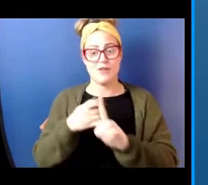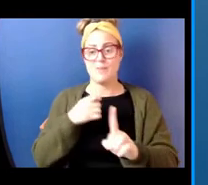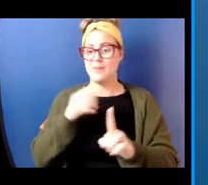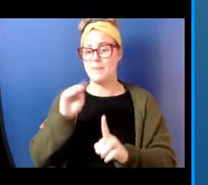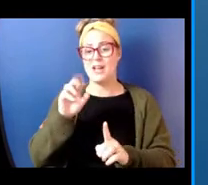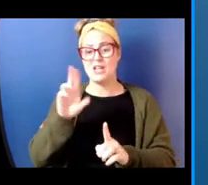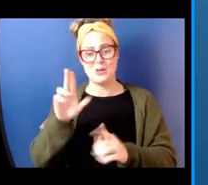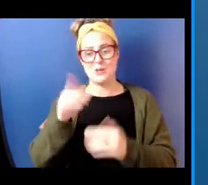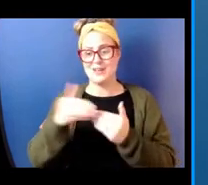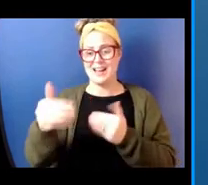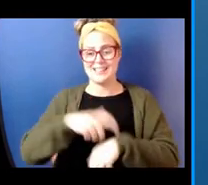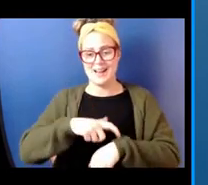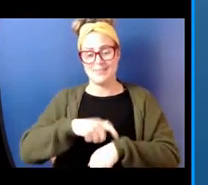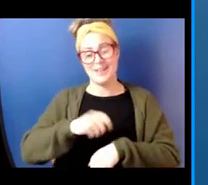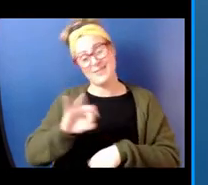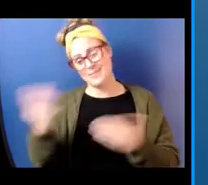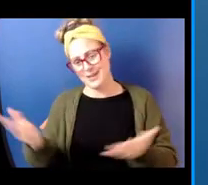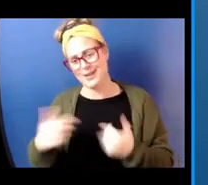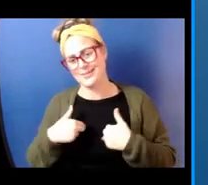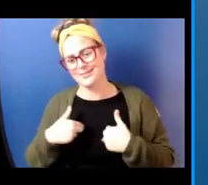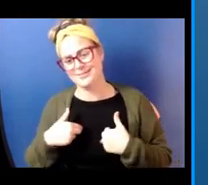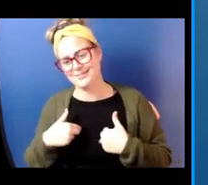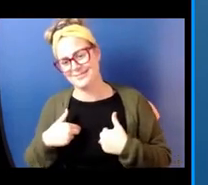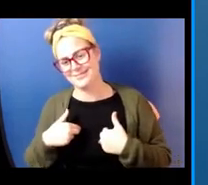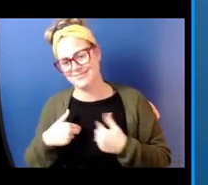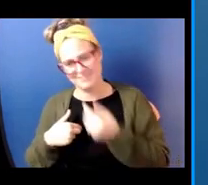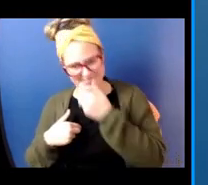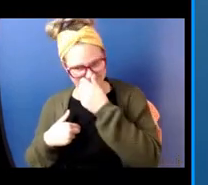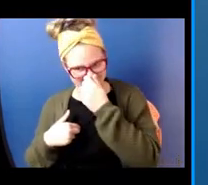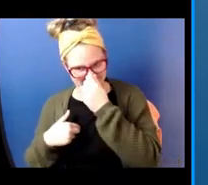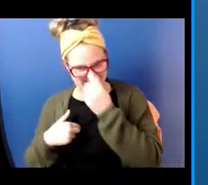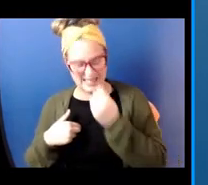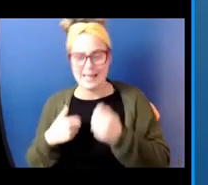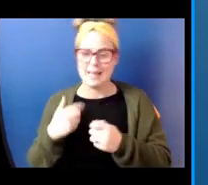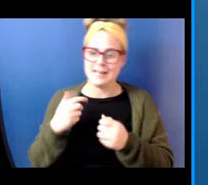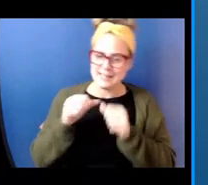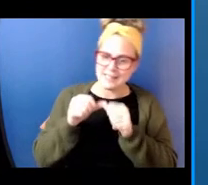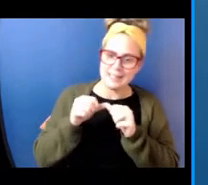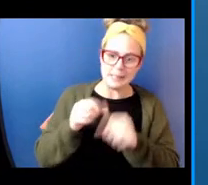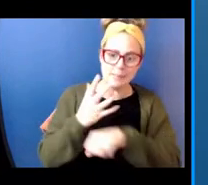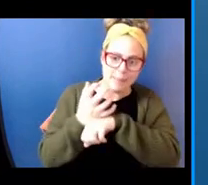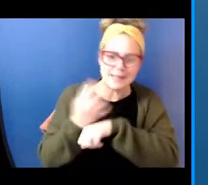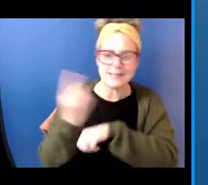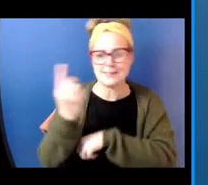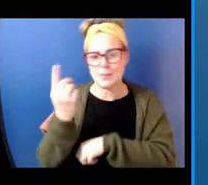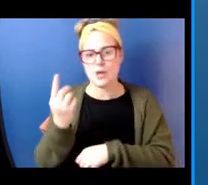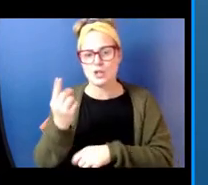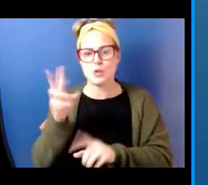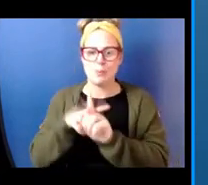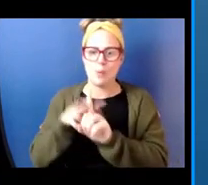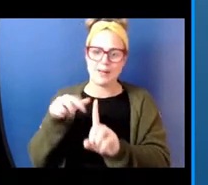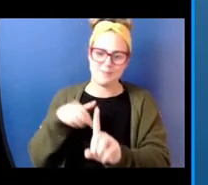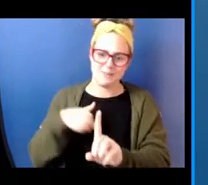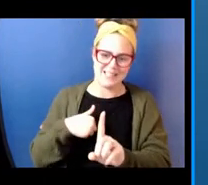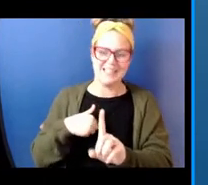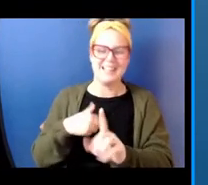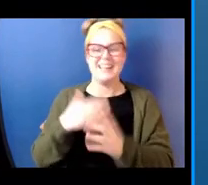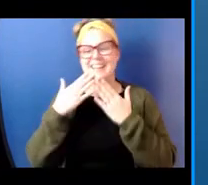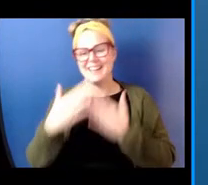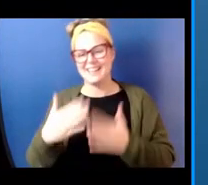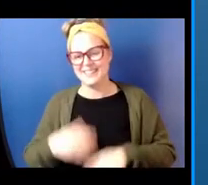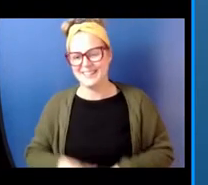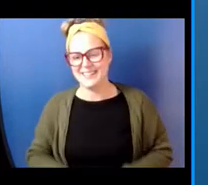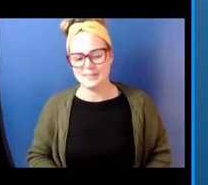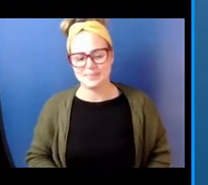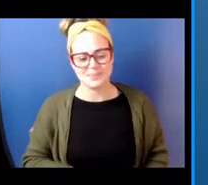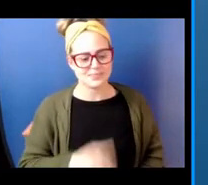well if I'm around you know I gotta gotta keep begging somebody to appoint me you know well Ken thank you for bringing it